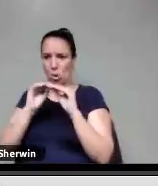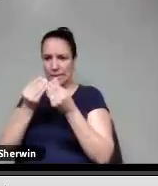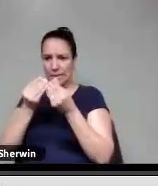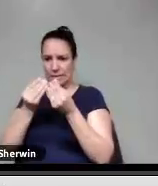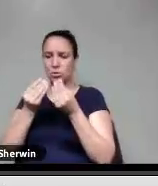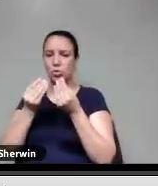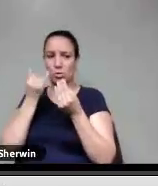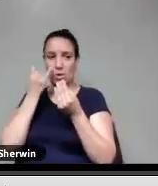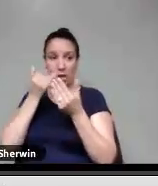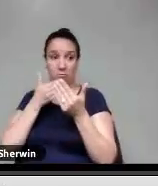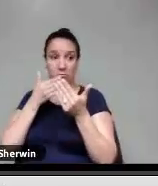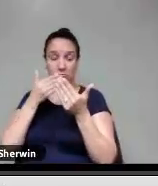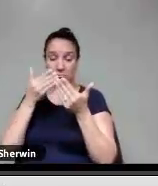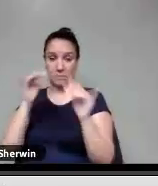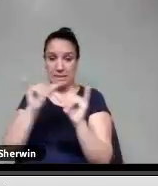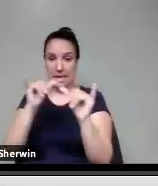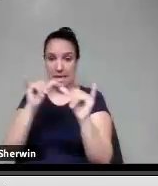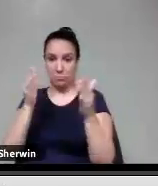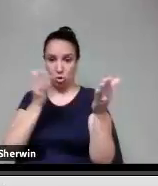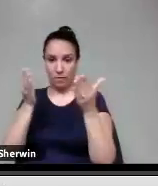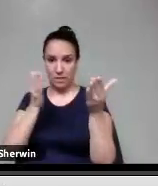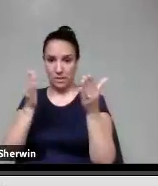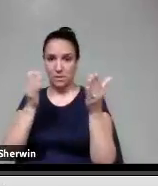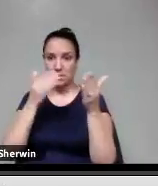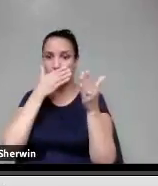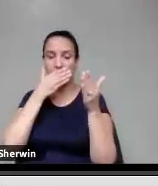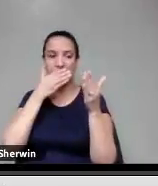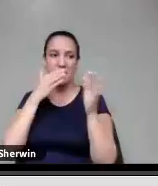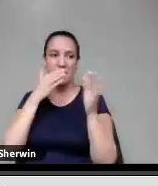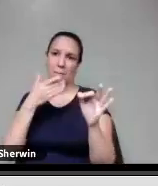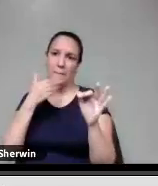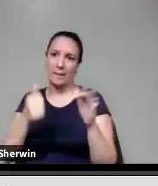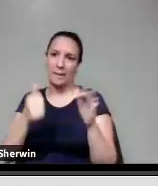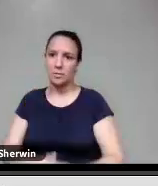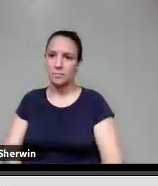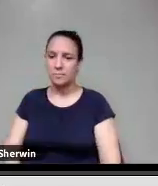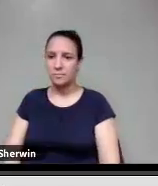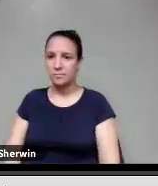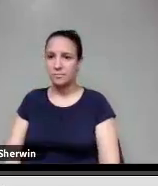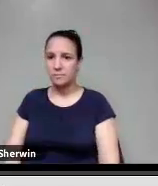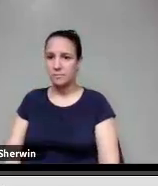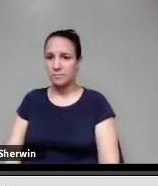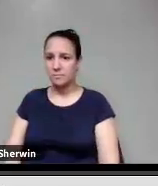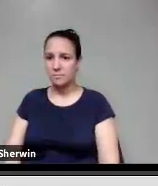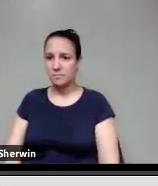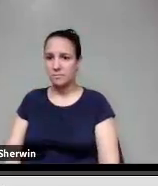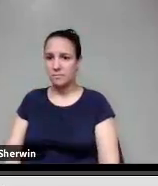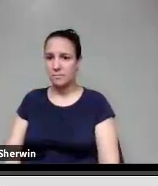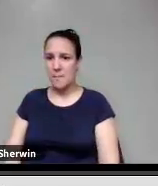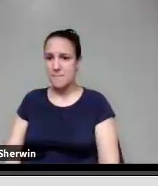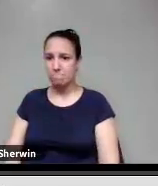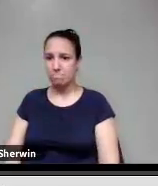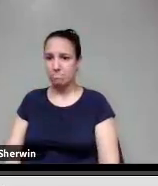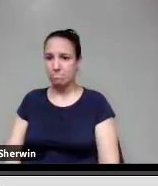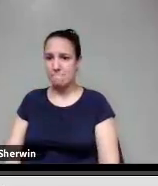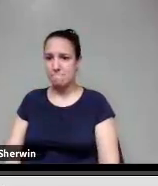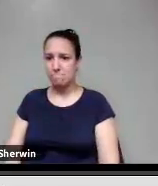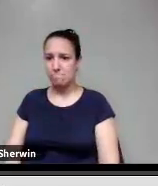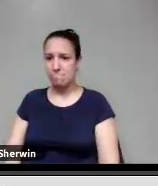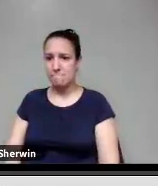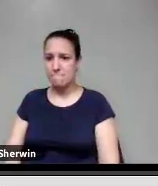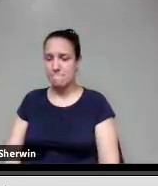of serving your target group as you do, then maybe you could partner with them and say, would you mind if we posted flyers here, if we